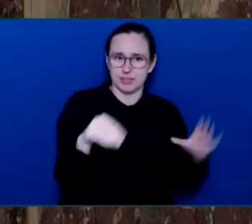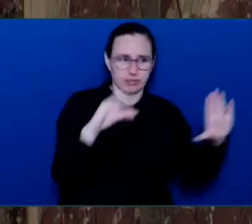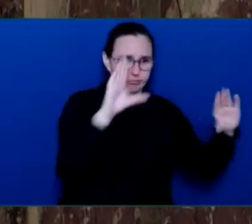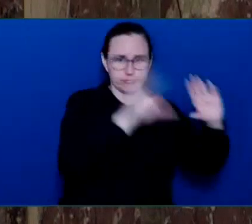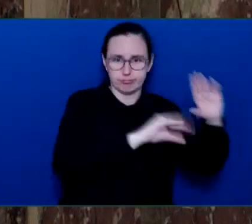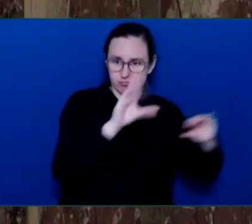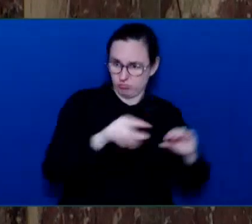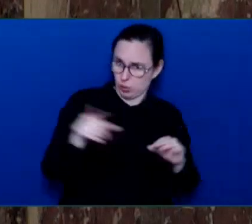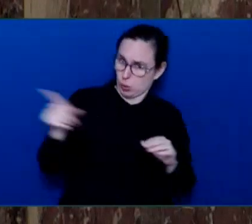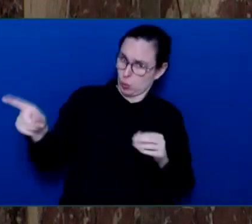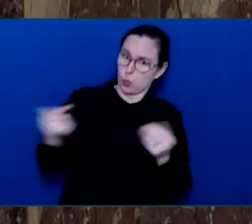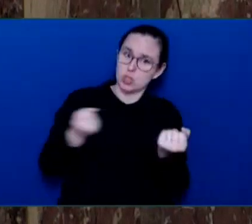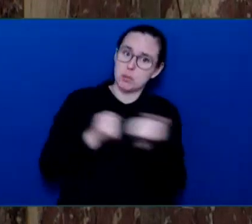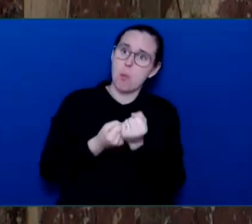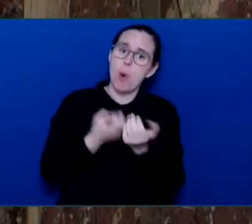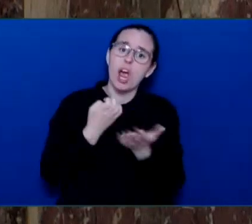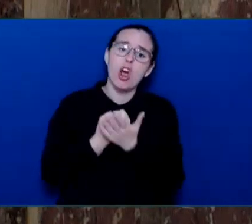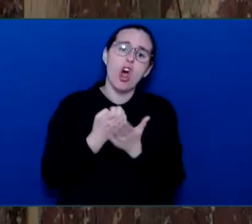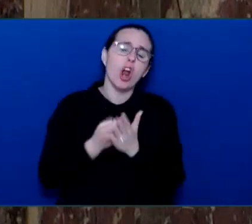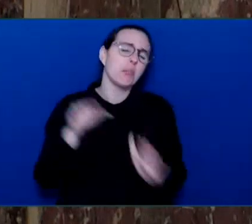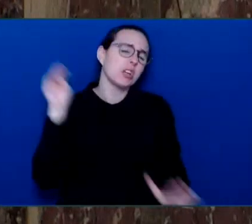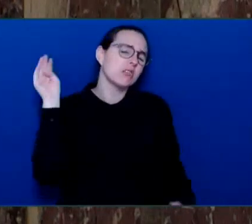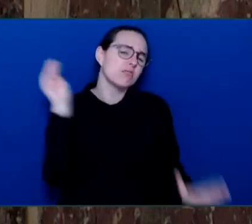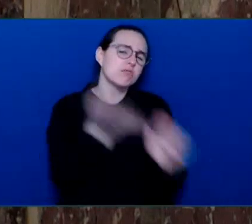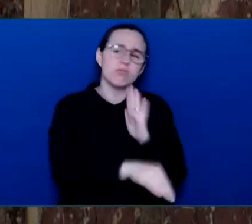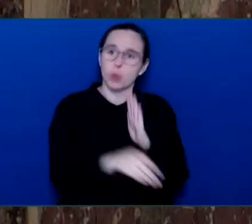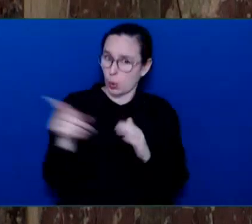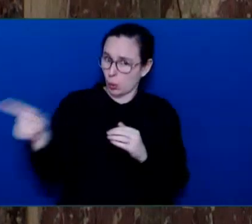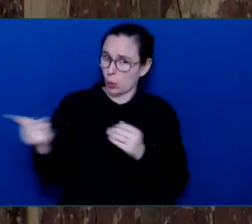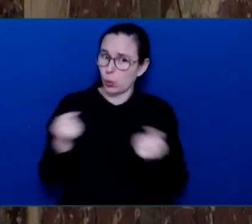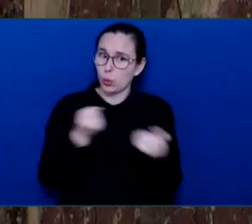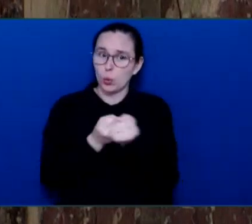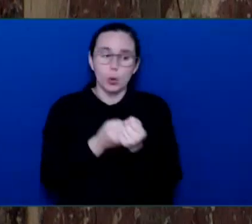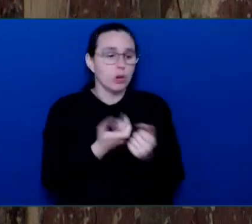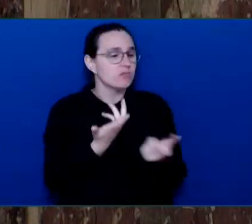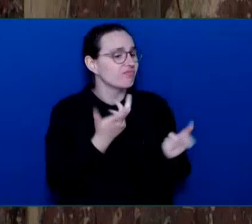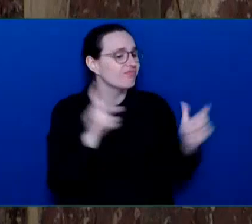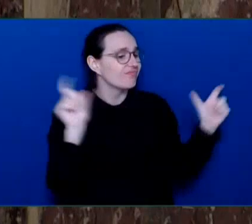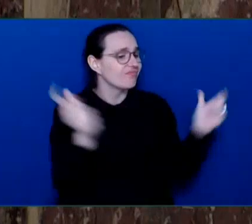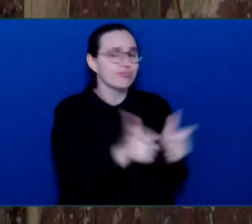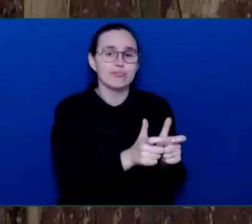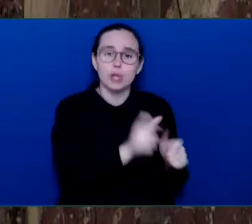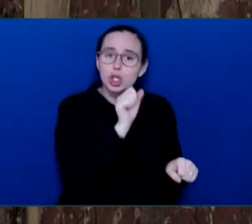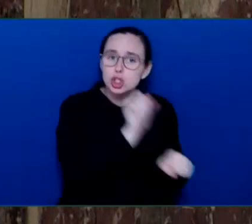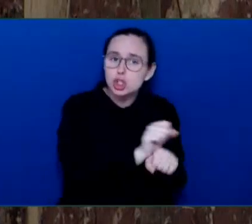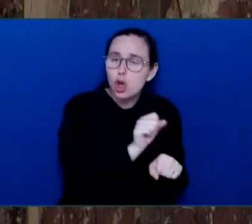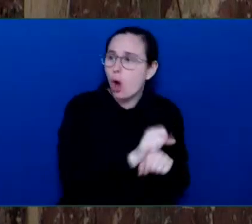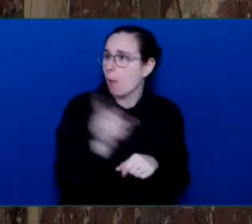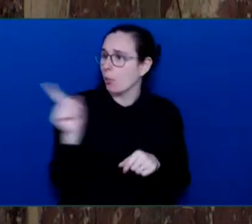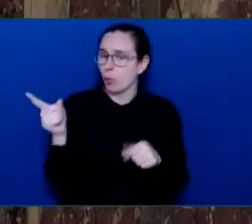jobs, and reduce incomes, all while putting essential services like health care at risk?